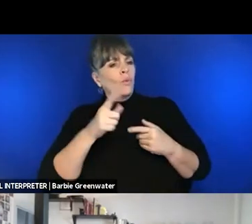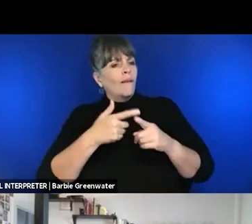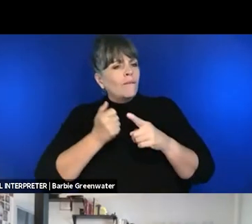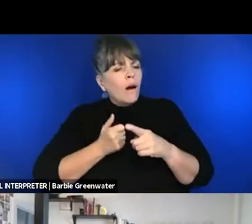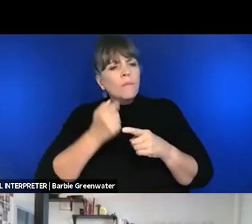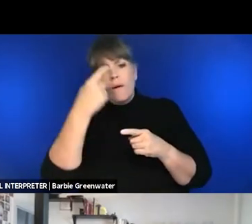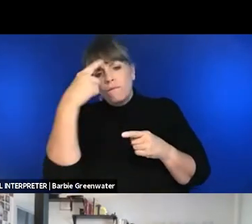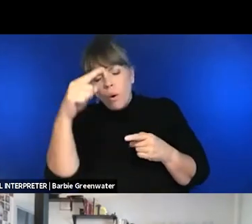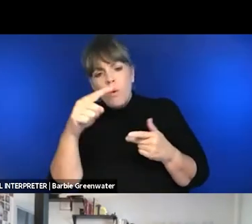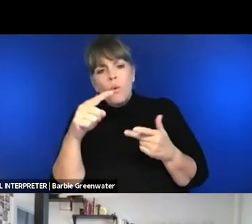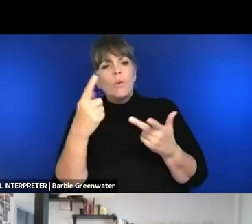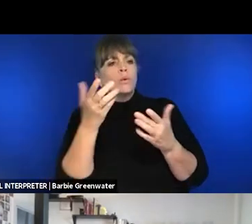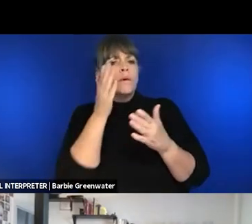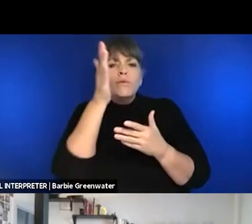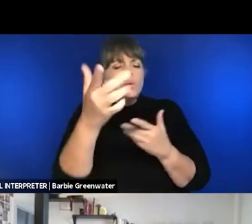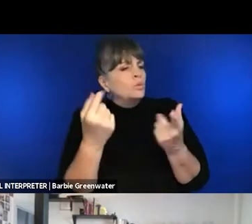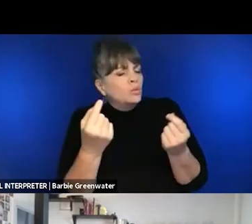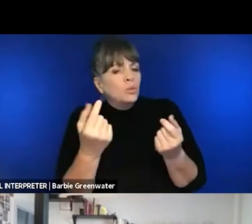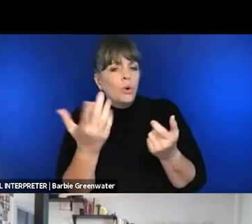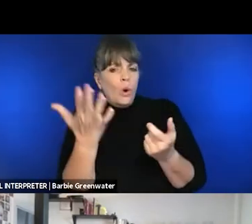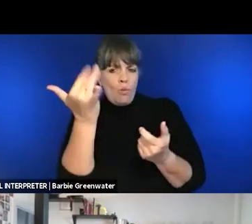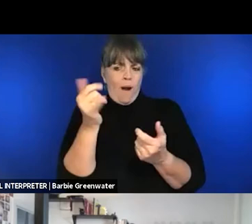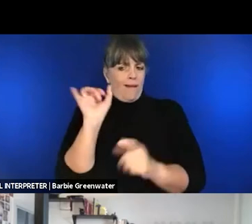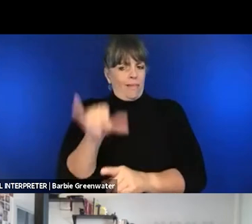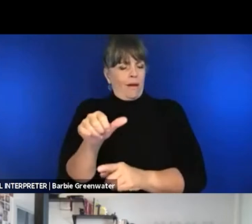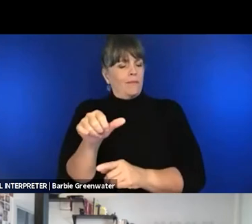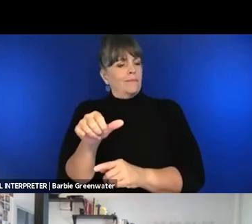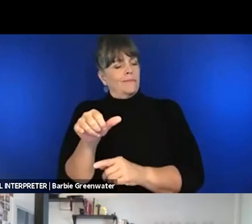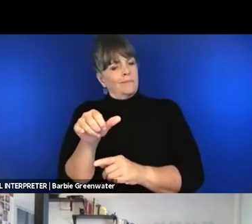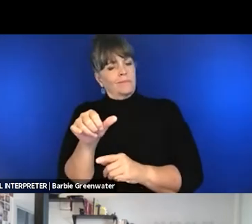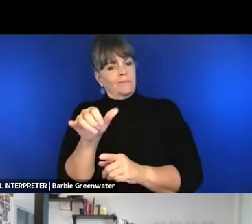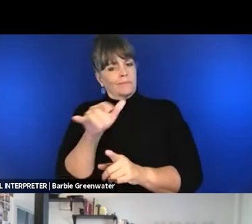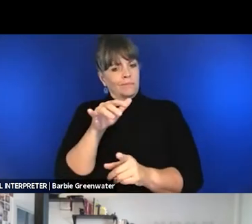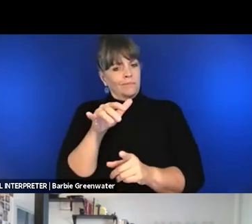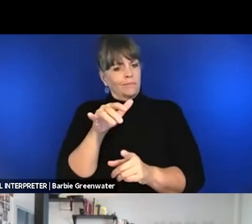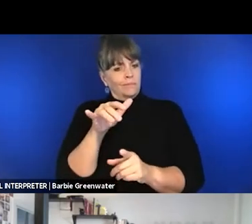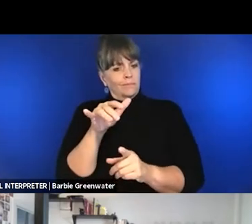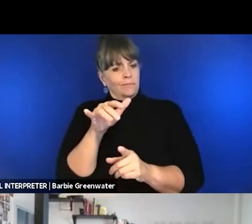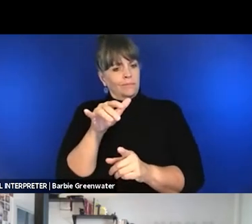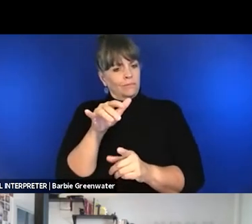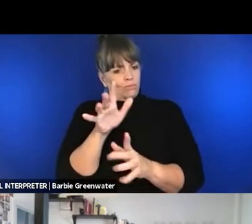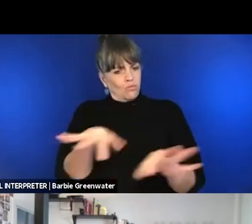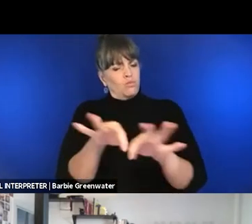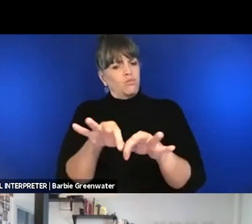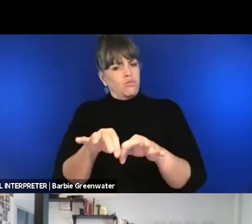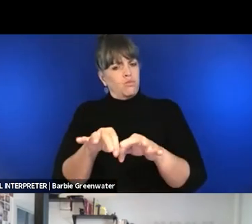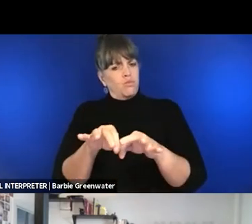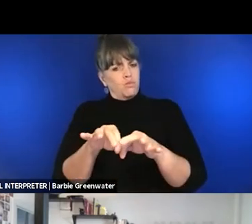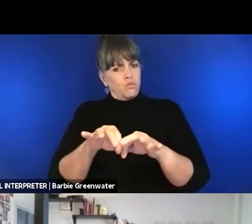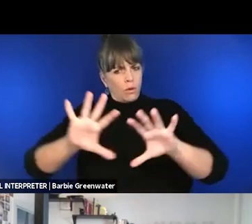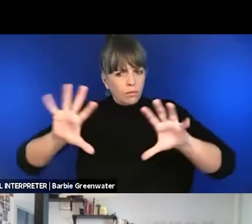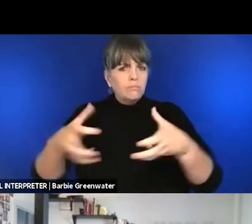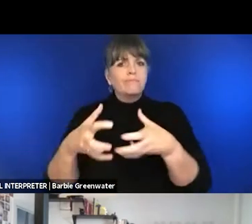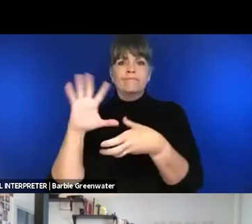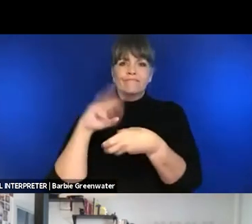where we see it going in the future, and why it was an environment worth stepping into and a movement worth being a part